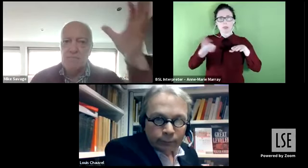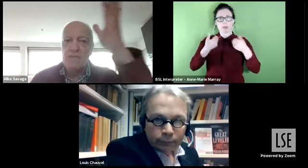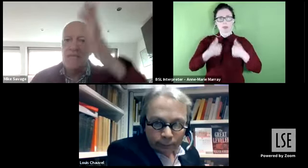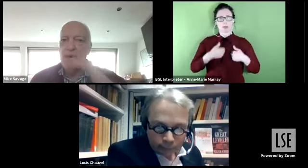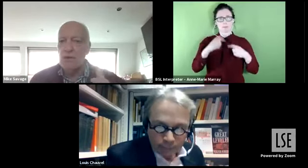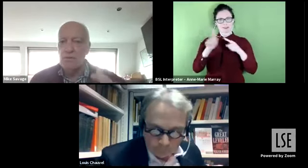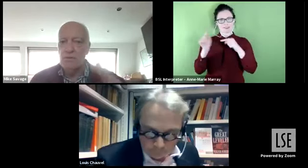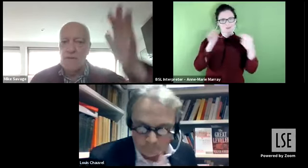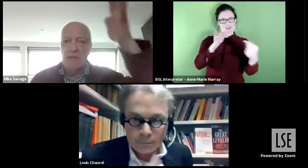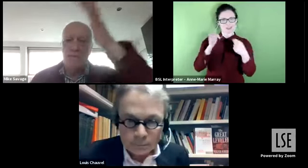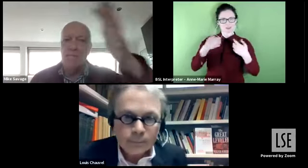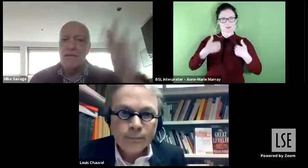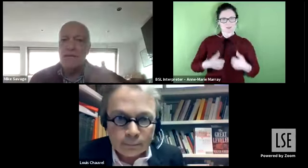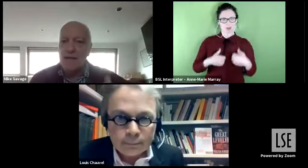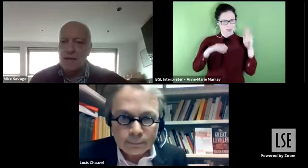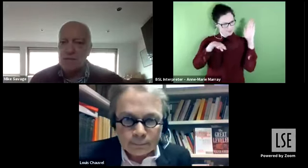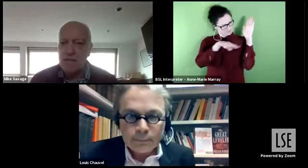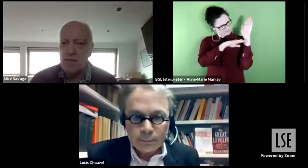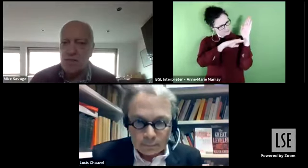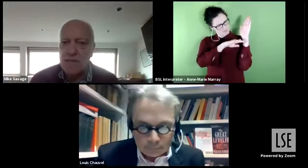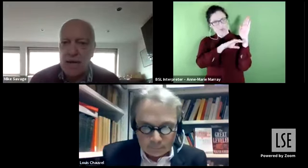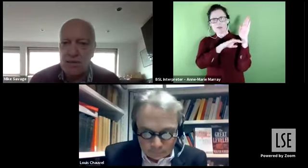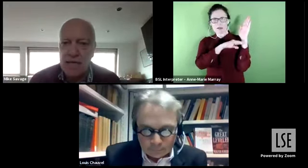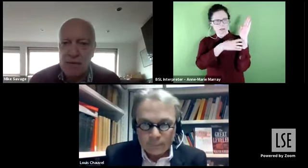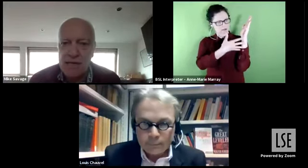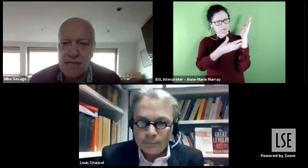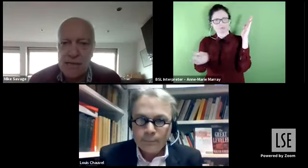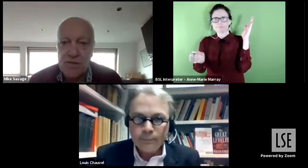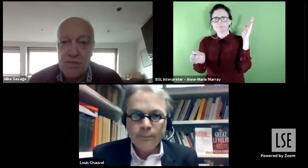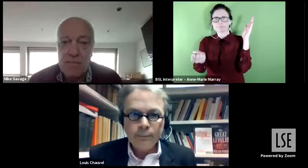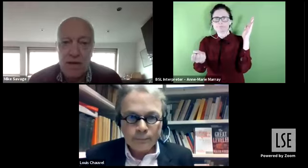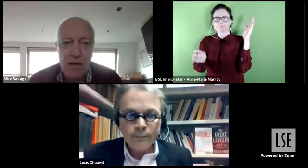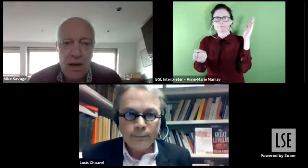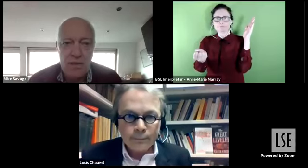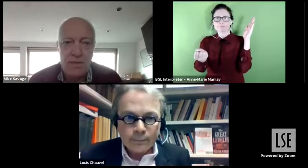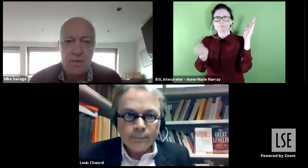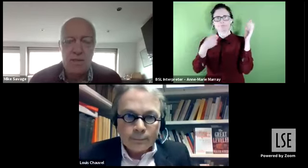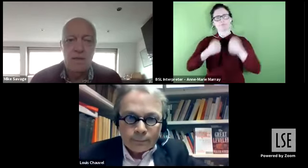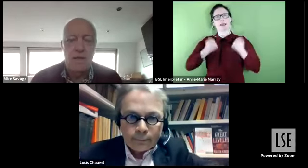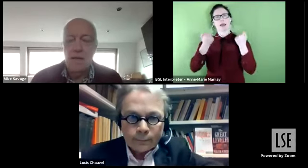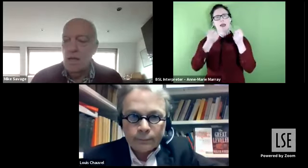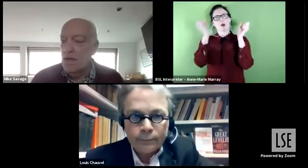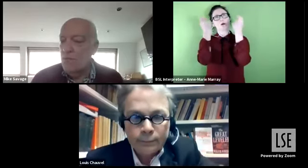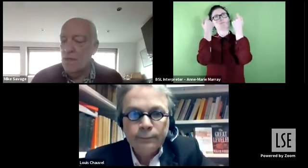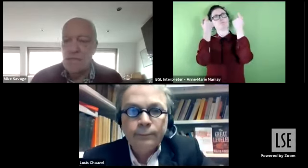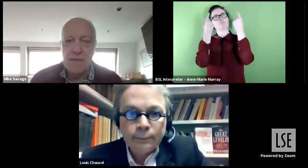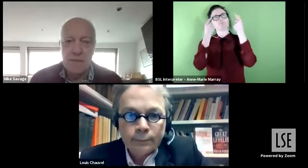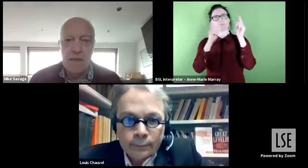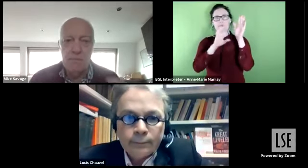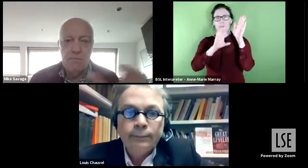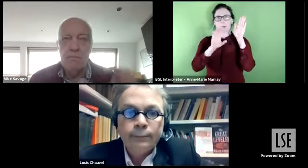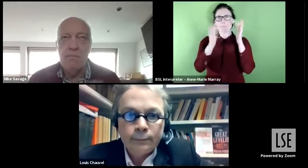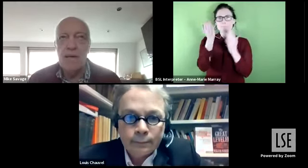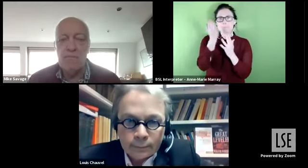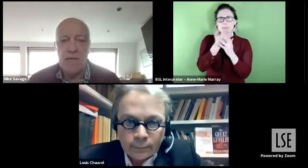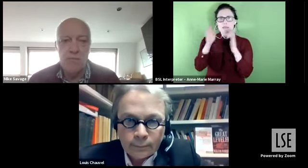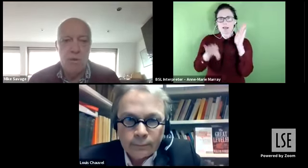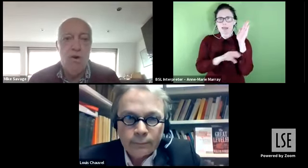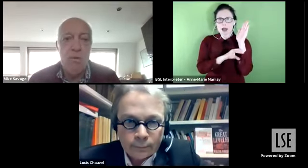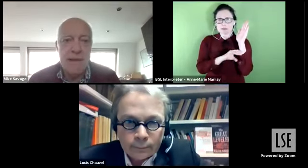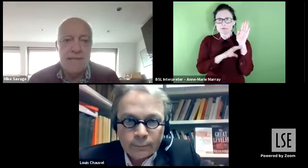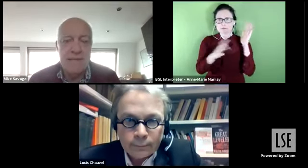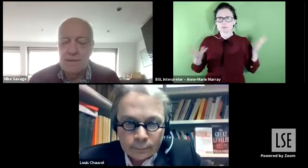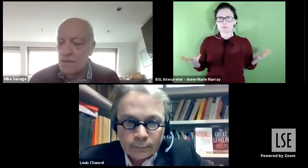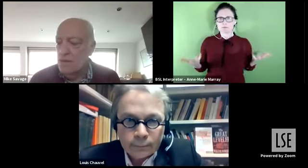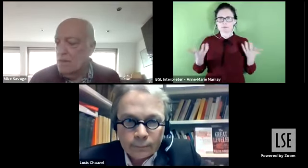is to look at this missing middle, how the middle is being stripped out, and how our conceptions of the middle class appear to be made much